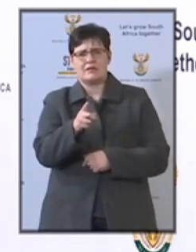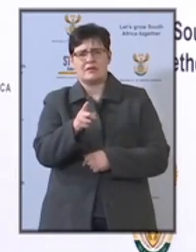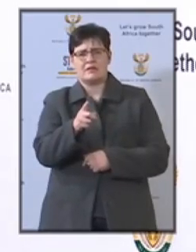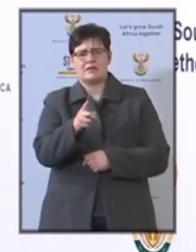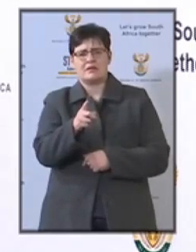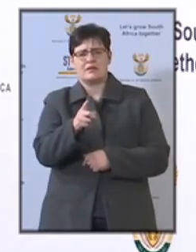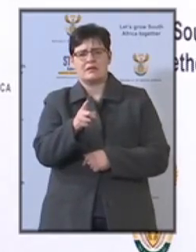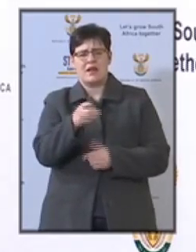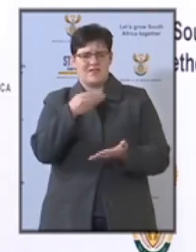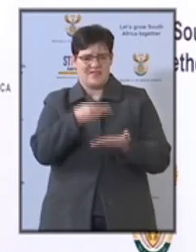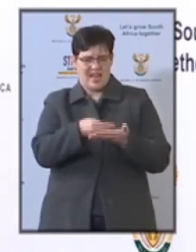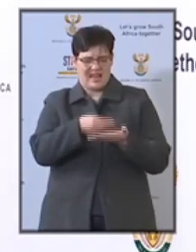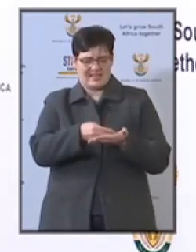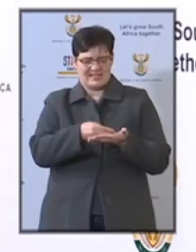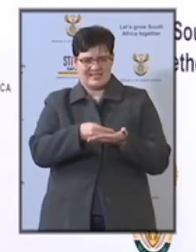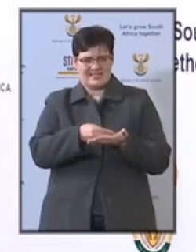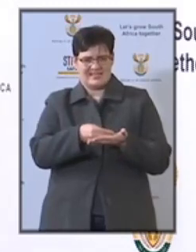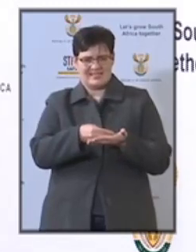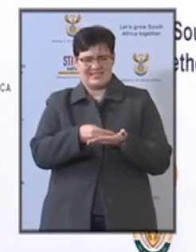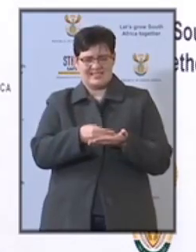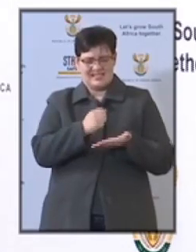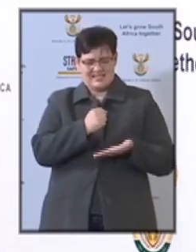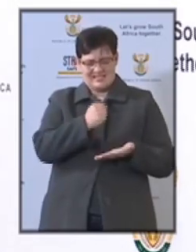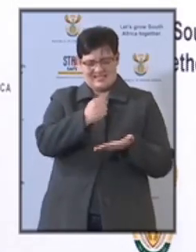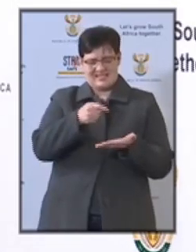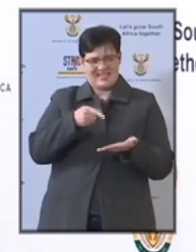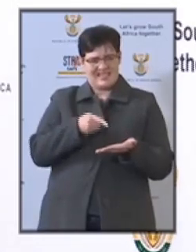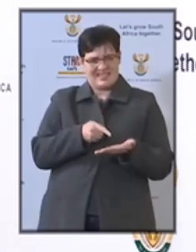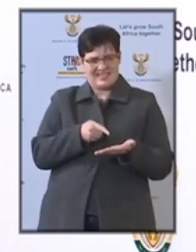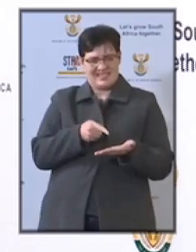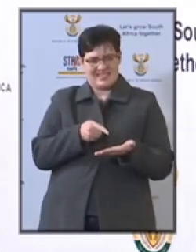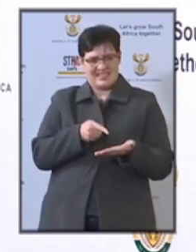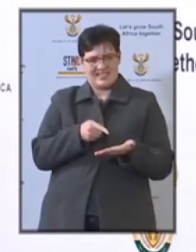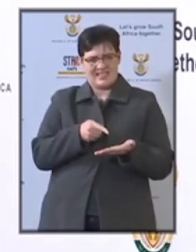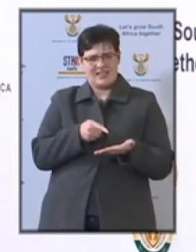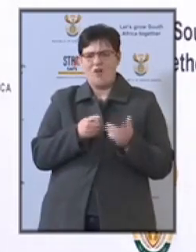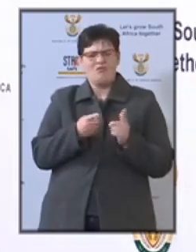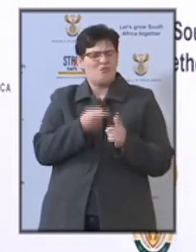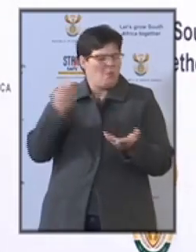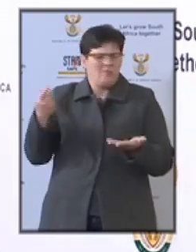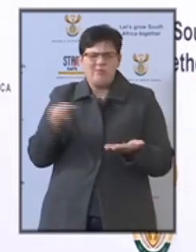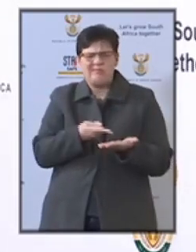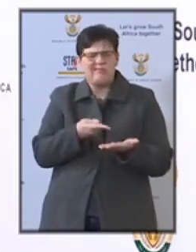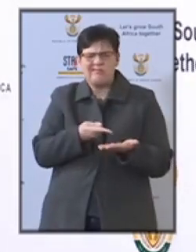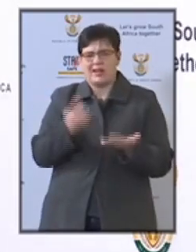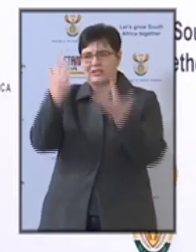the funds that come from the Treasury